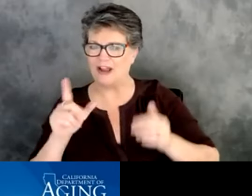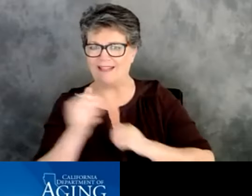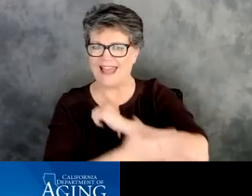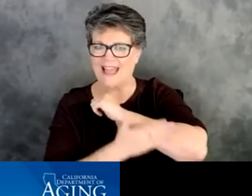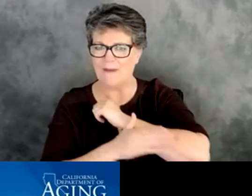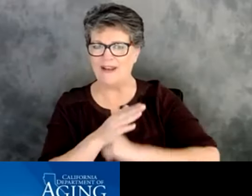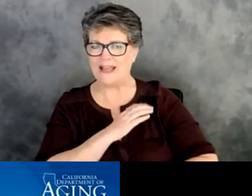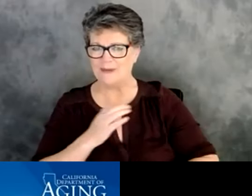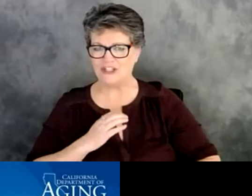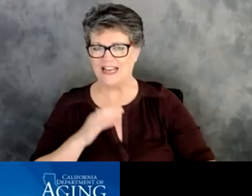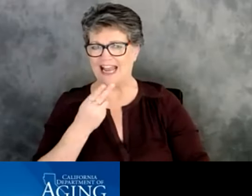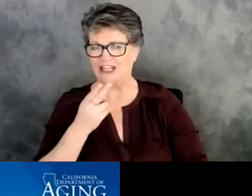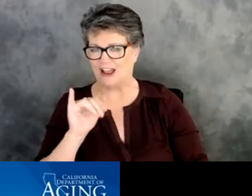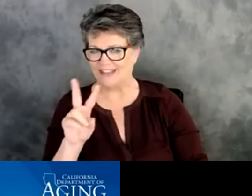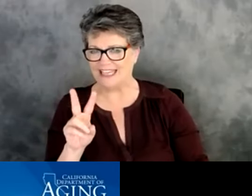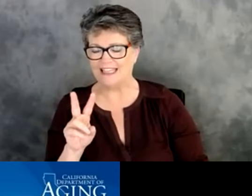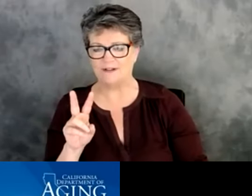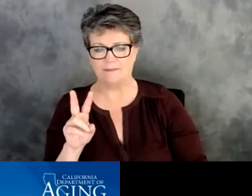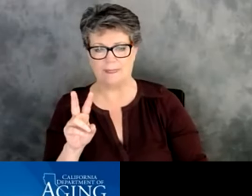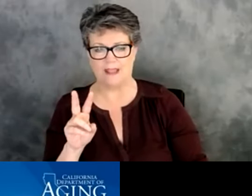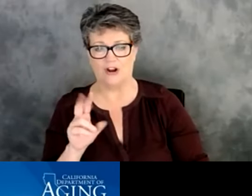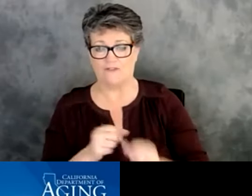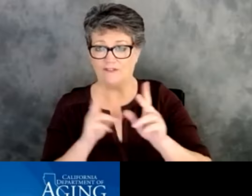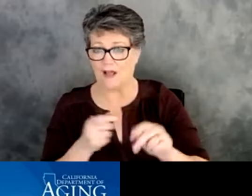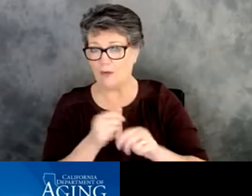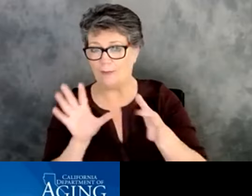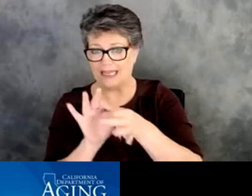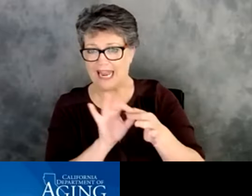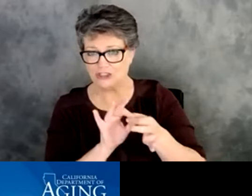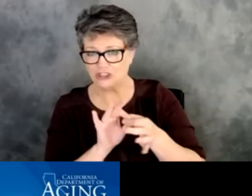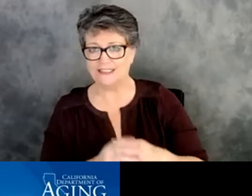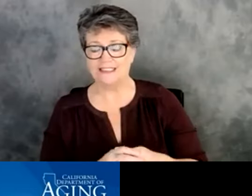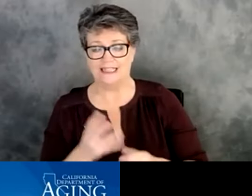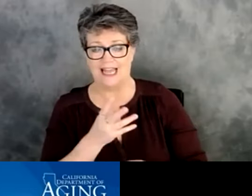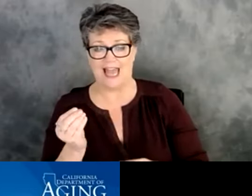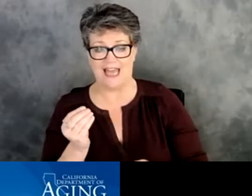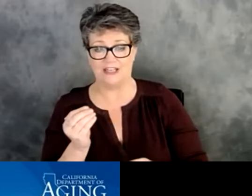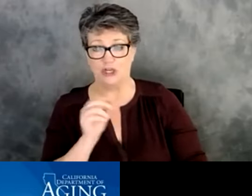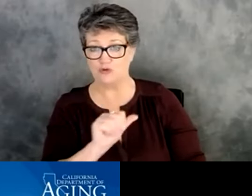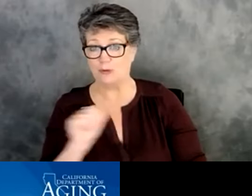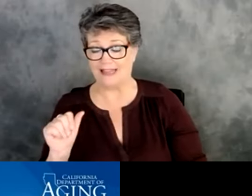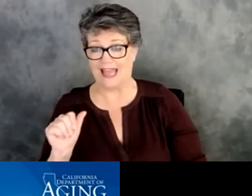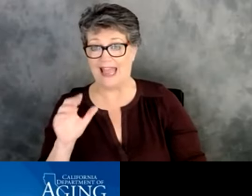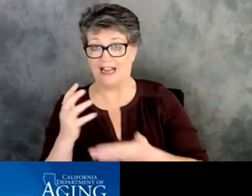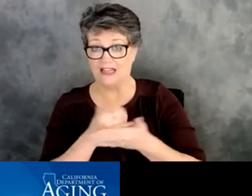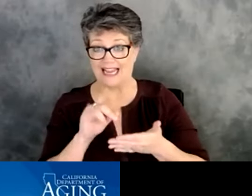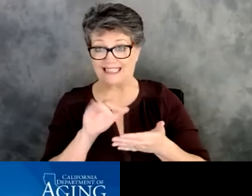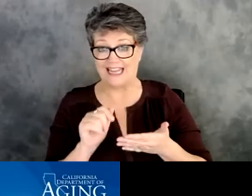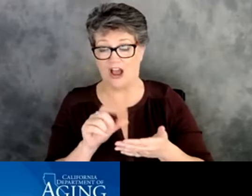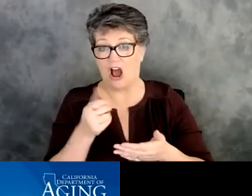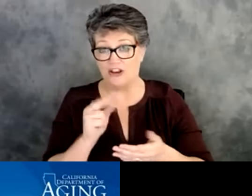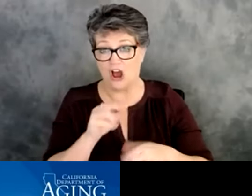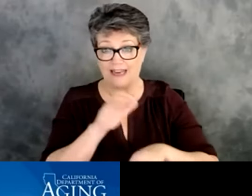Commission on HIV for follow-up and connection. And does the AAA collect data on non-English